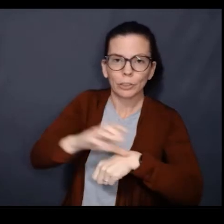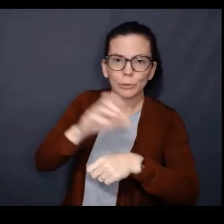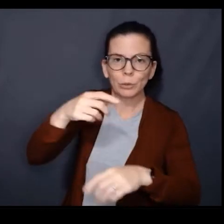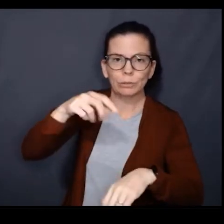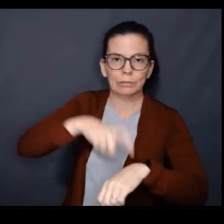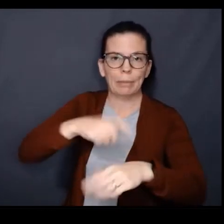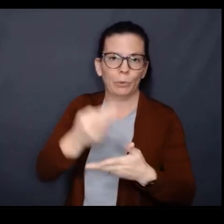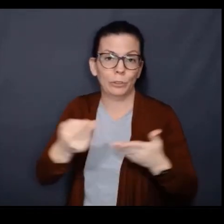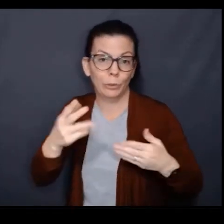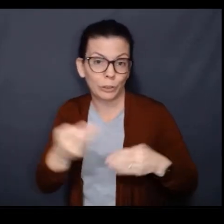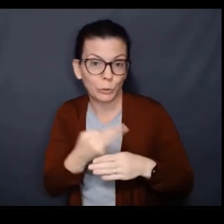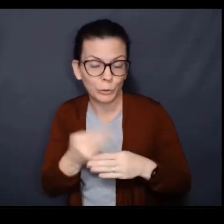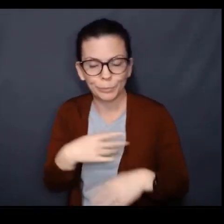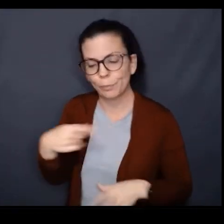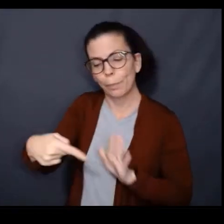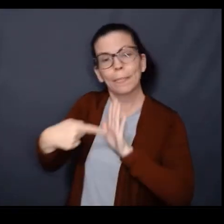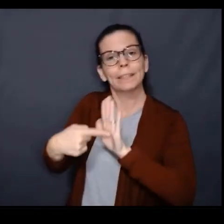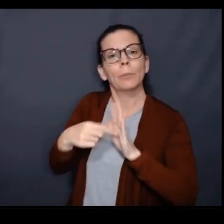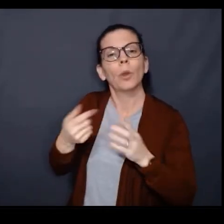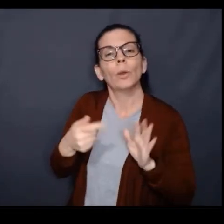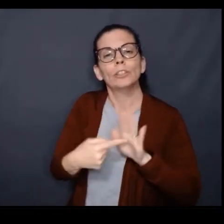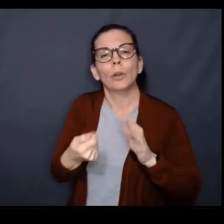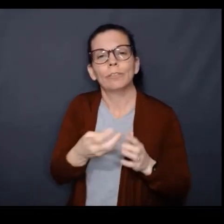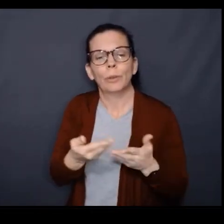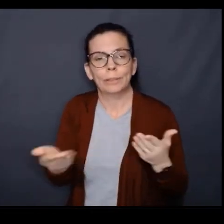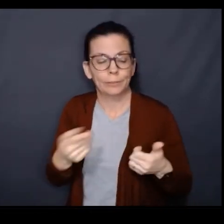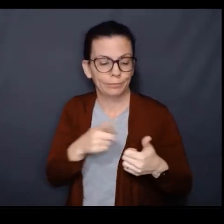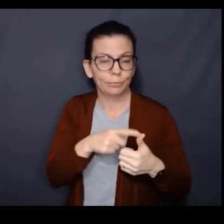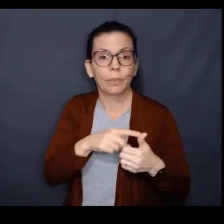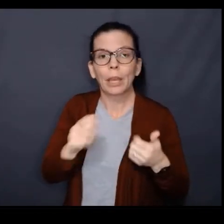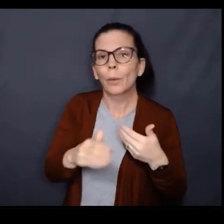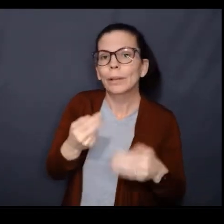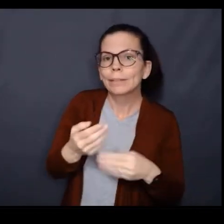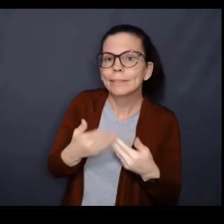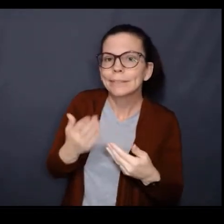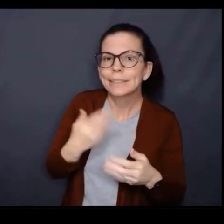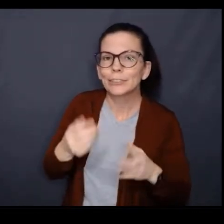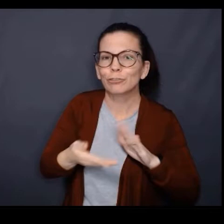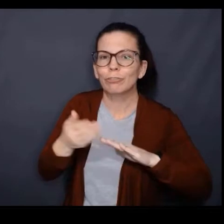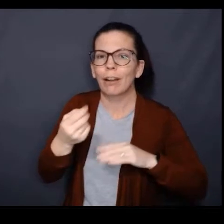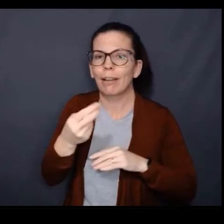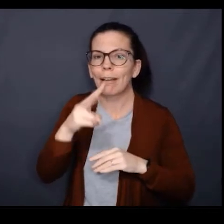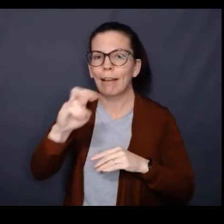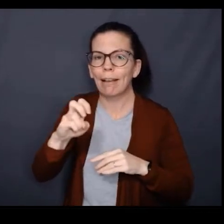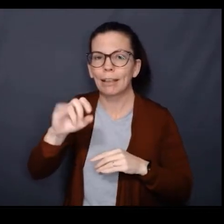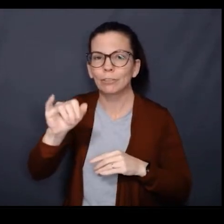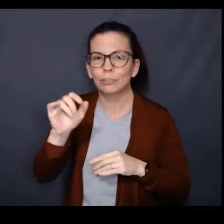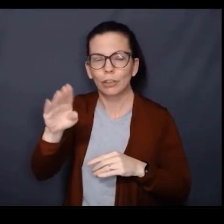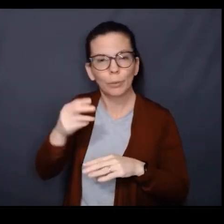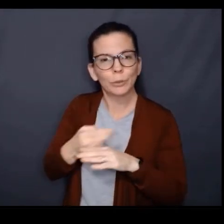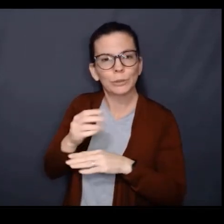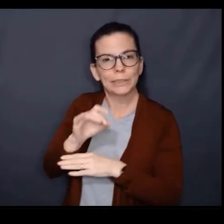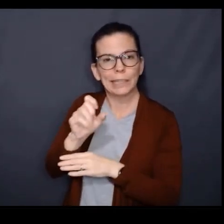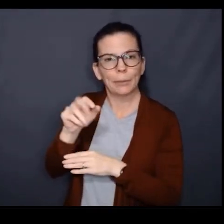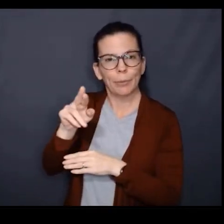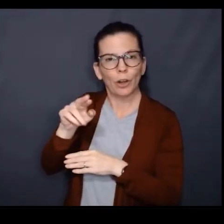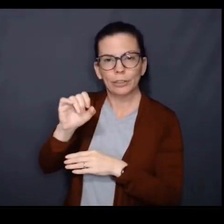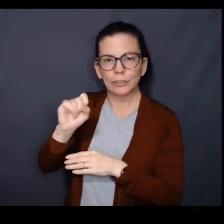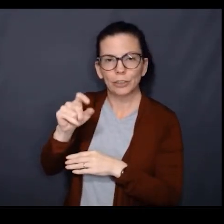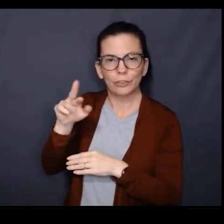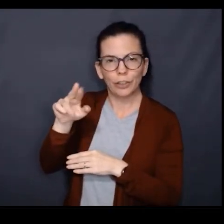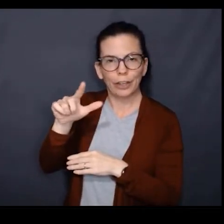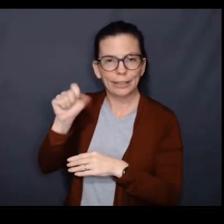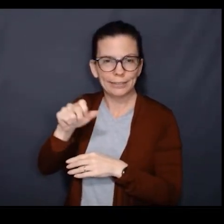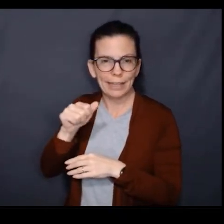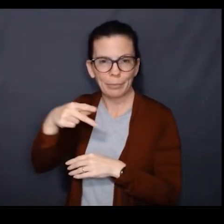that you use. In this demo, I'm going to show you a couple things. First, how easy it is to run a Hive job using EMR Serverless APIs. You